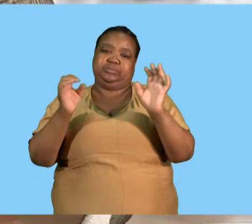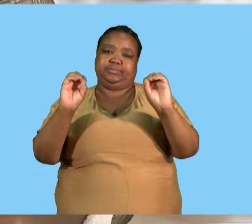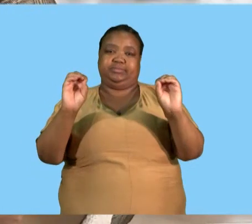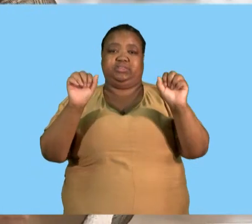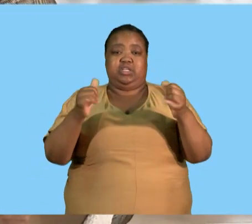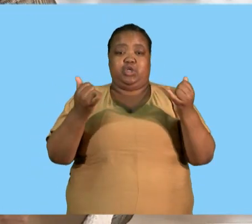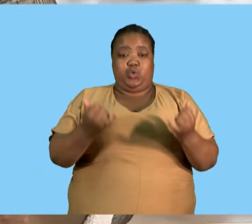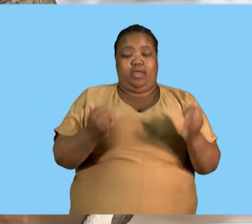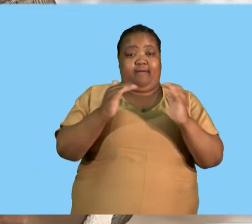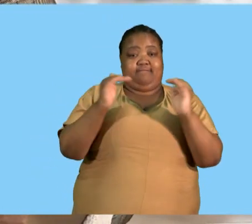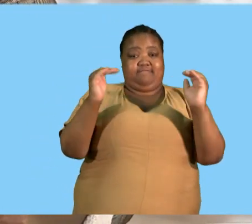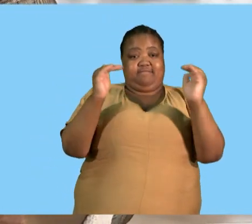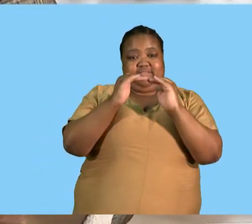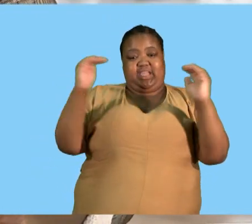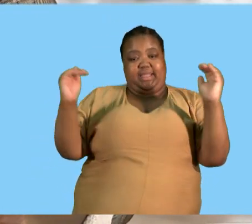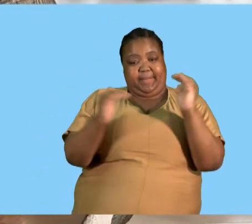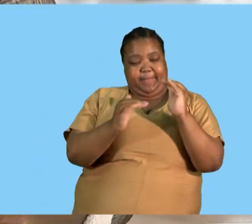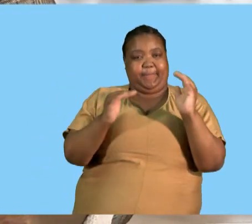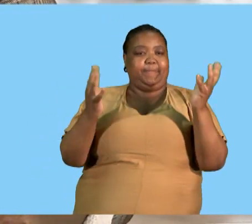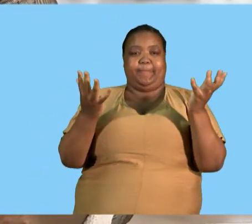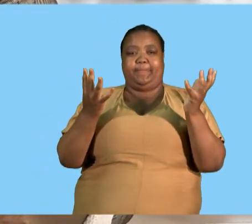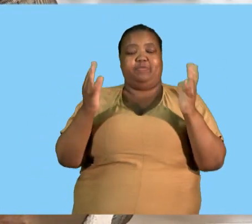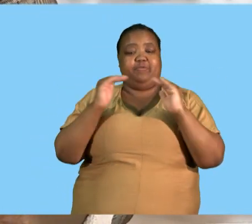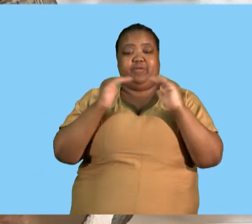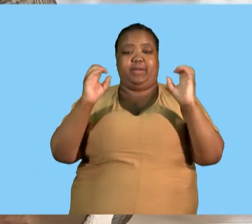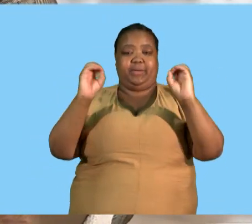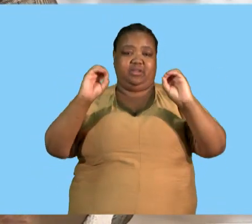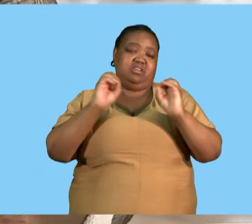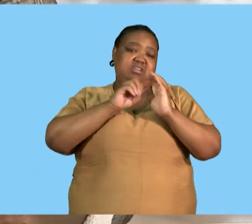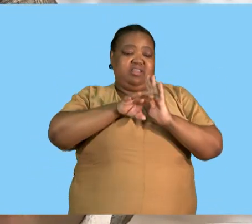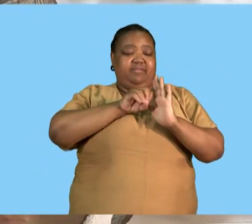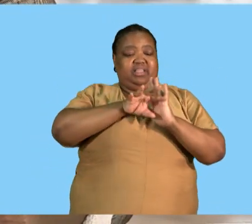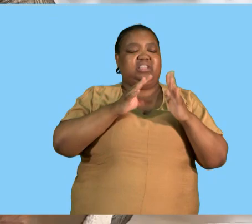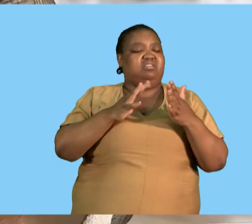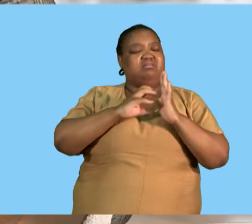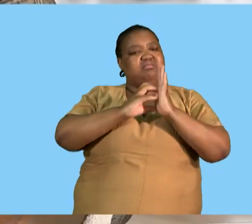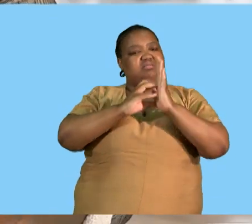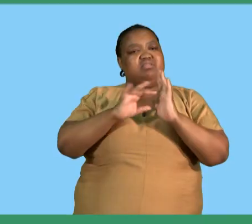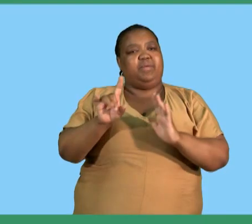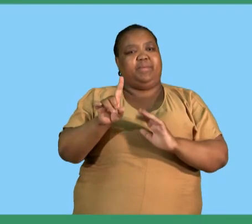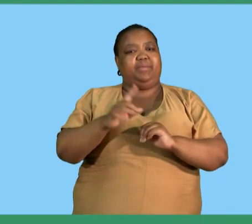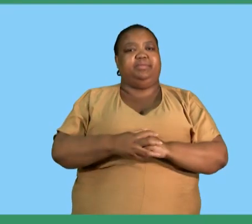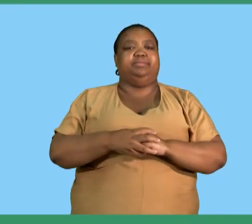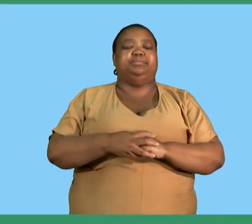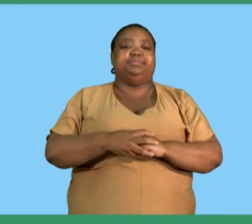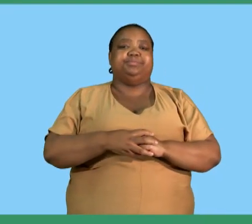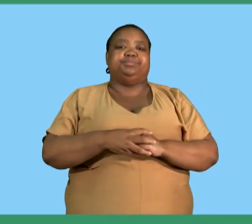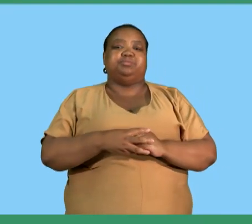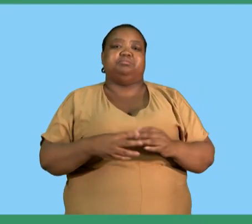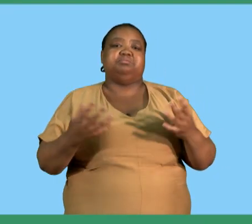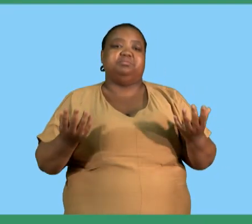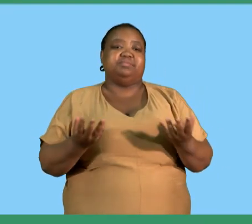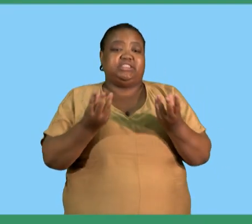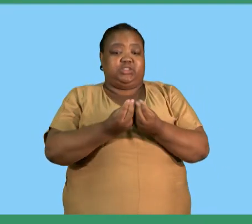false advertising. What is unfair advertising, or the examples of unfair advertising? Right, it says here giving